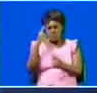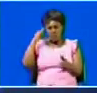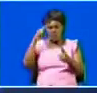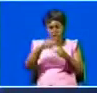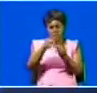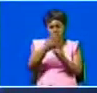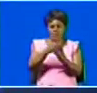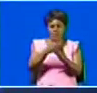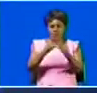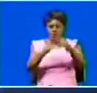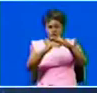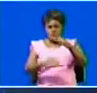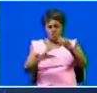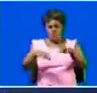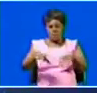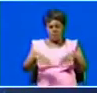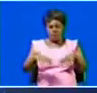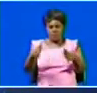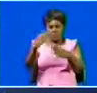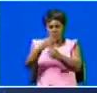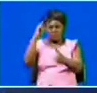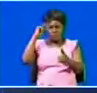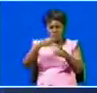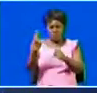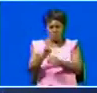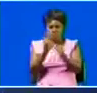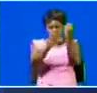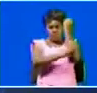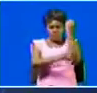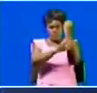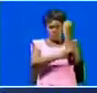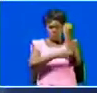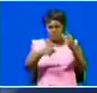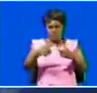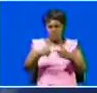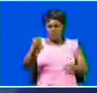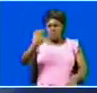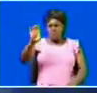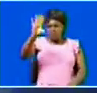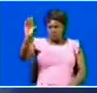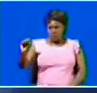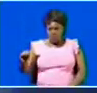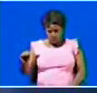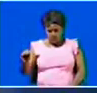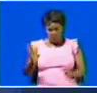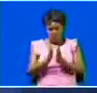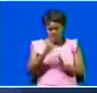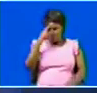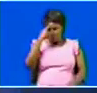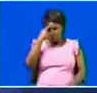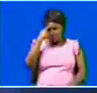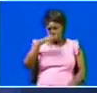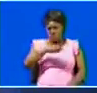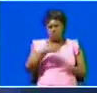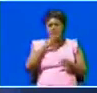income markets throughout the region. The company intends to use the country as a foothold for the rest of the East African countries and the Indian Ocean